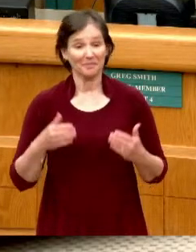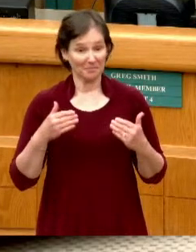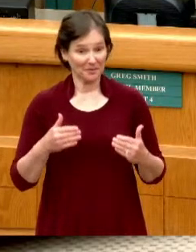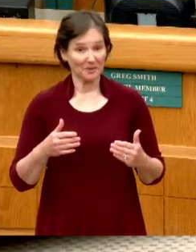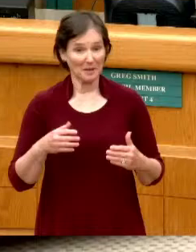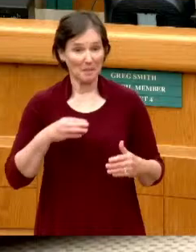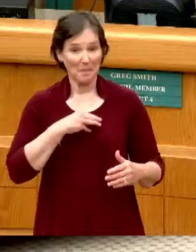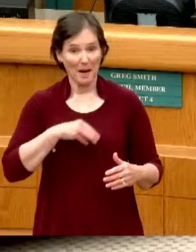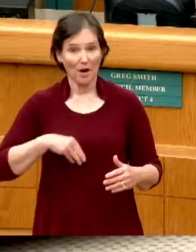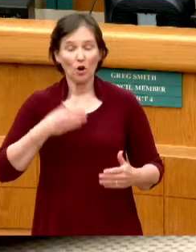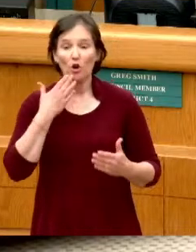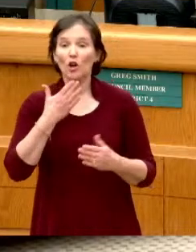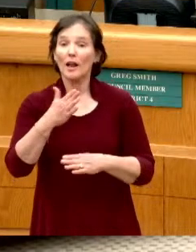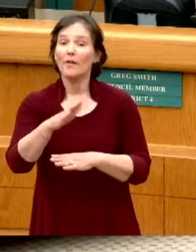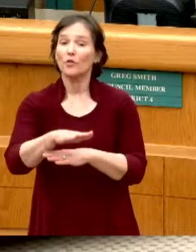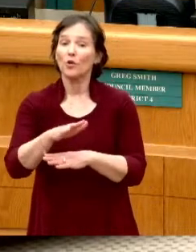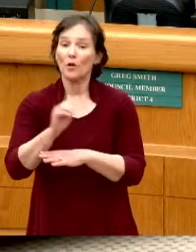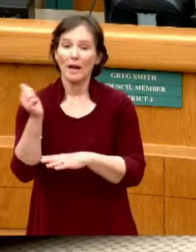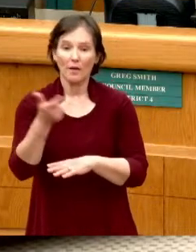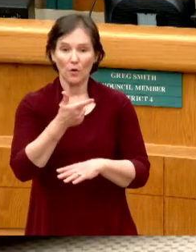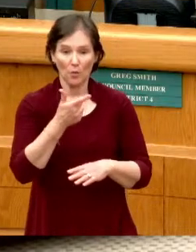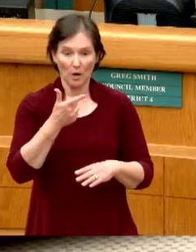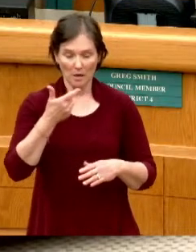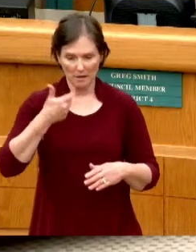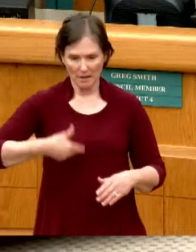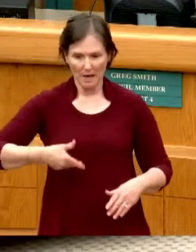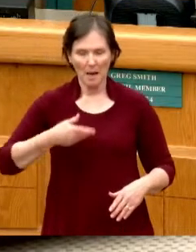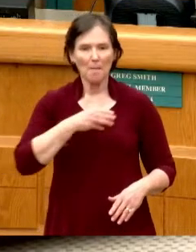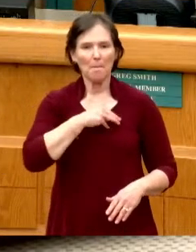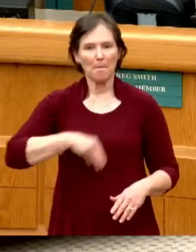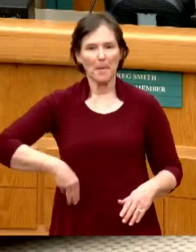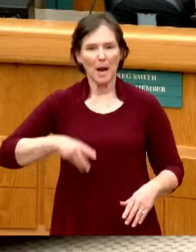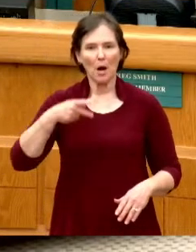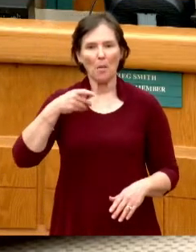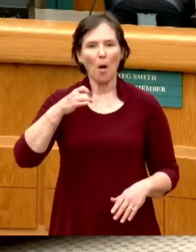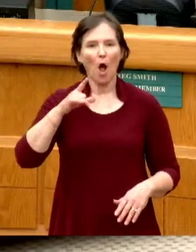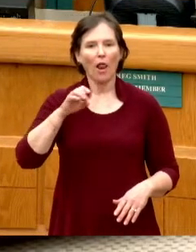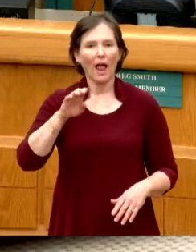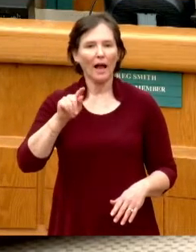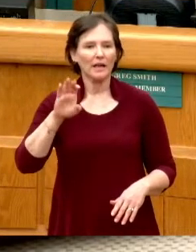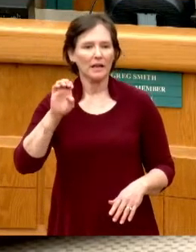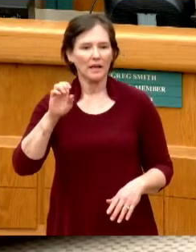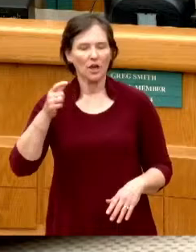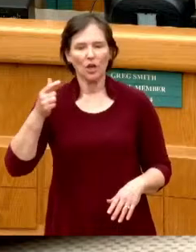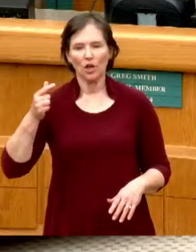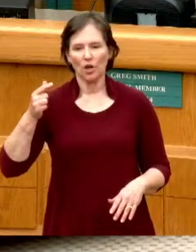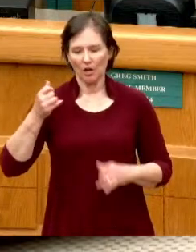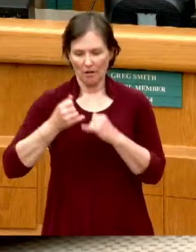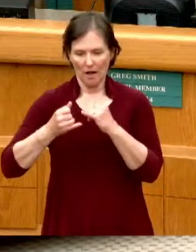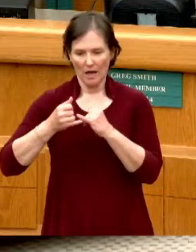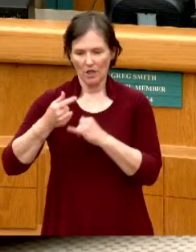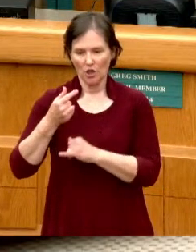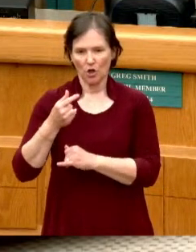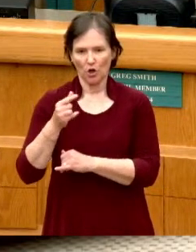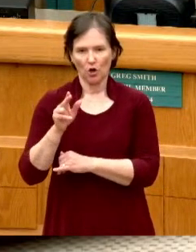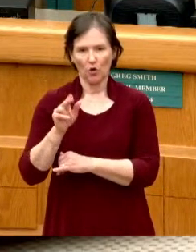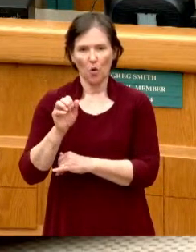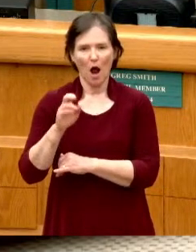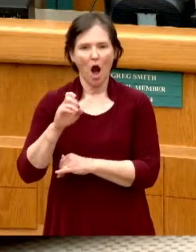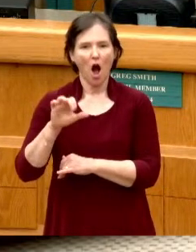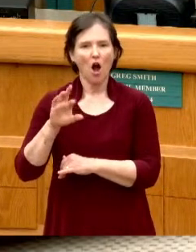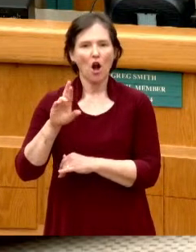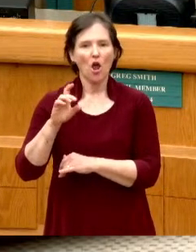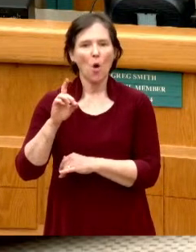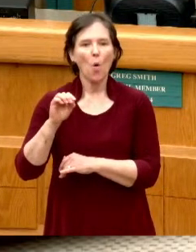Good afternoon, everyone. My name is Mayor Paulette Guajardo. I first want you to